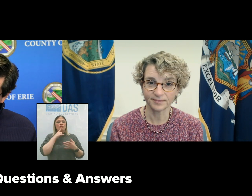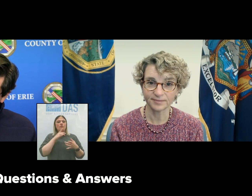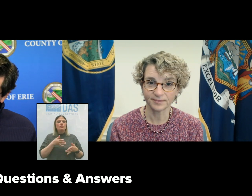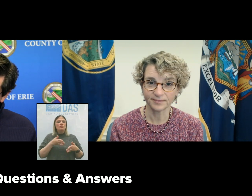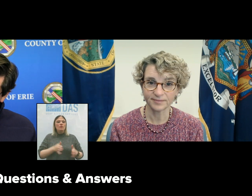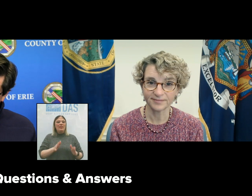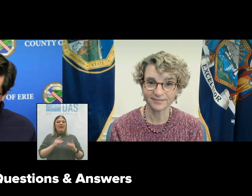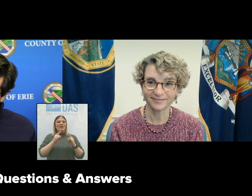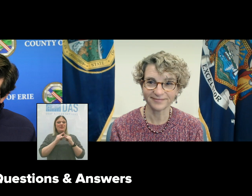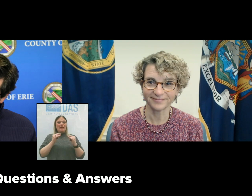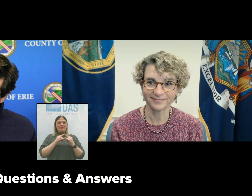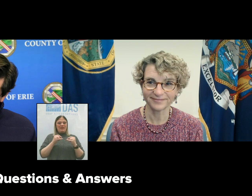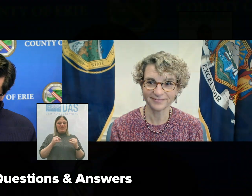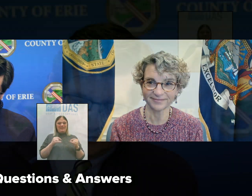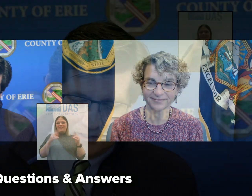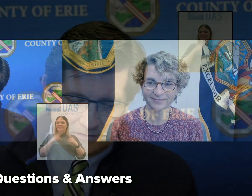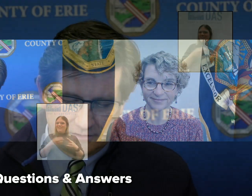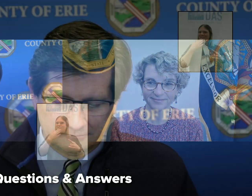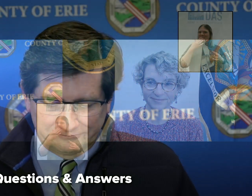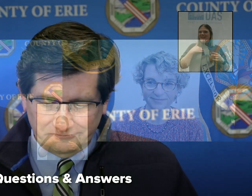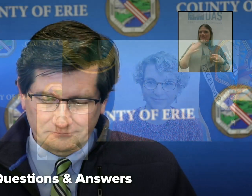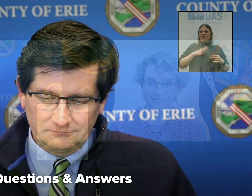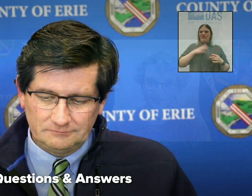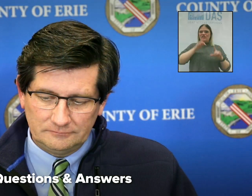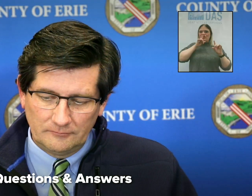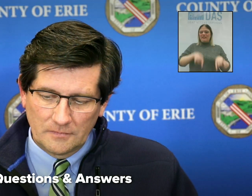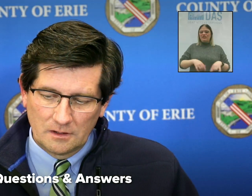camping. Very good. I have the official answer here.